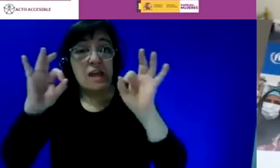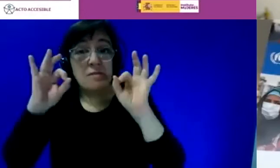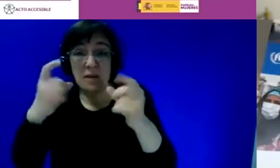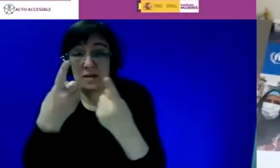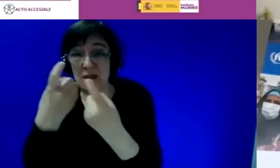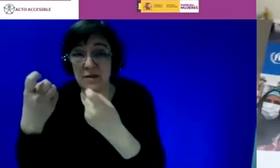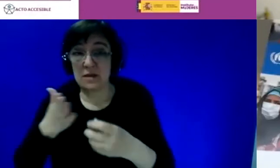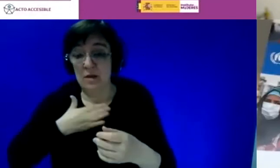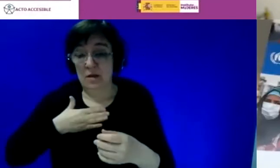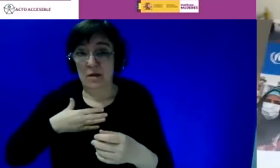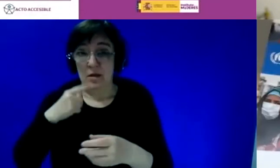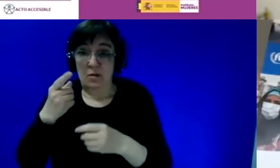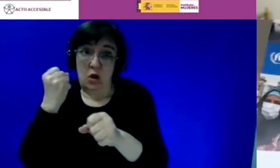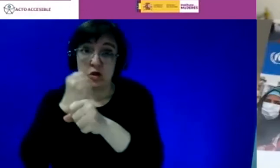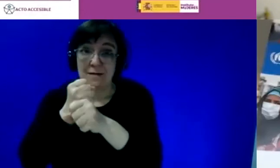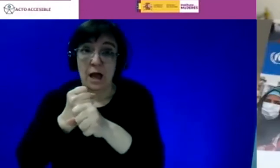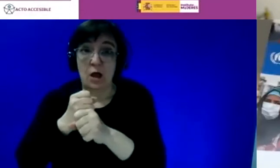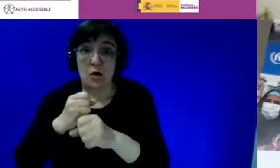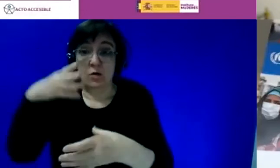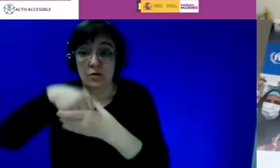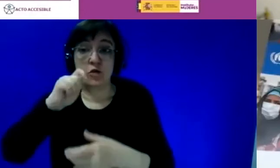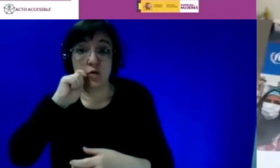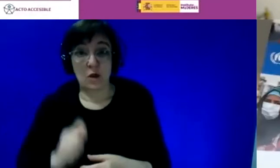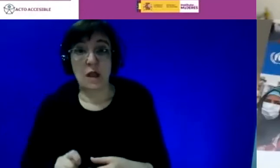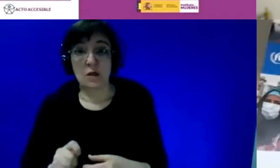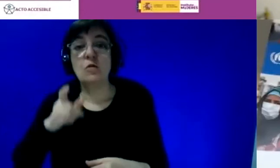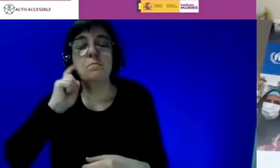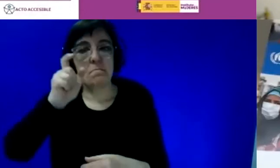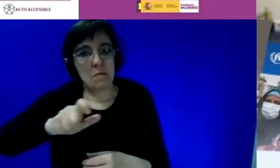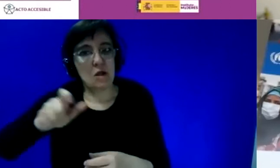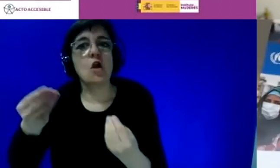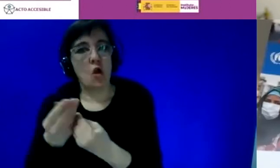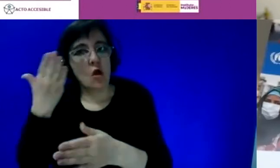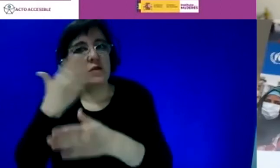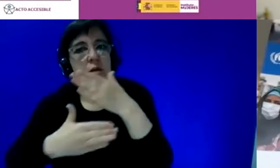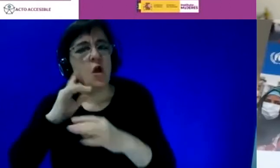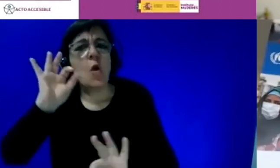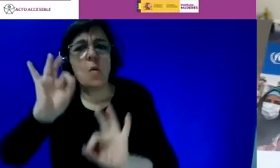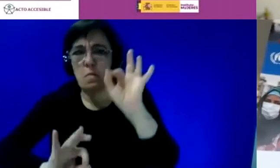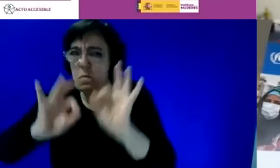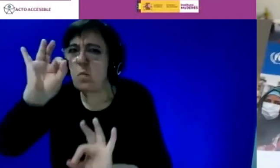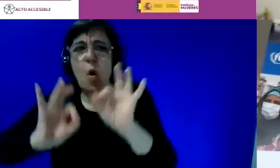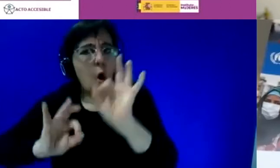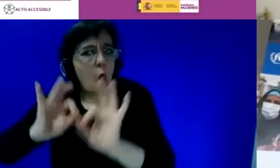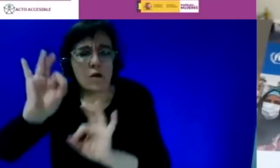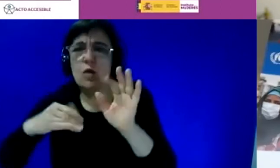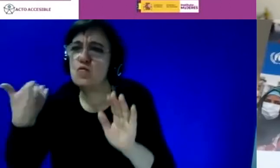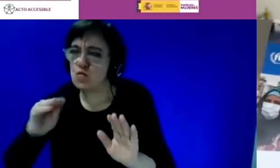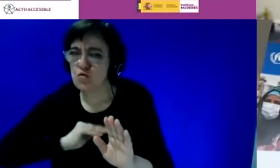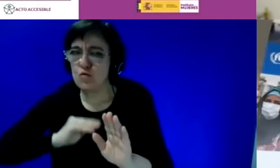a person or are persons with disabilities. So that is a huge percentage. And I think you've probably all seen the